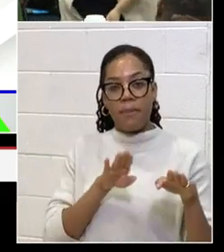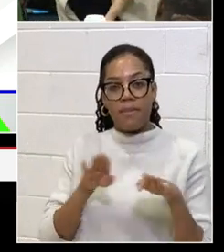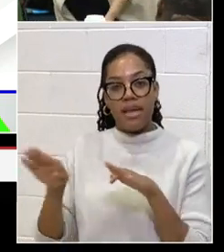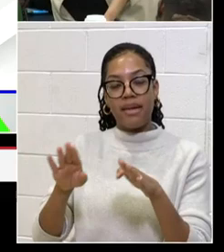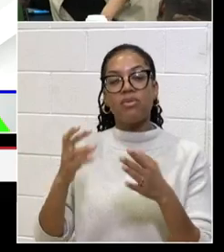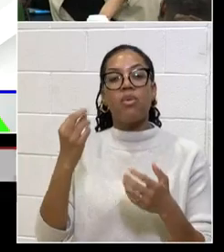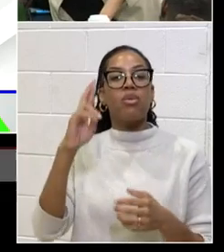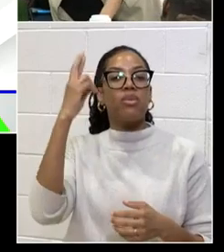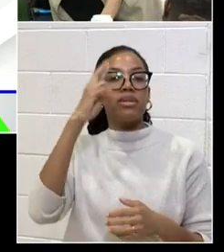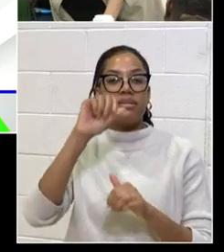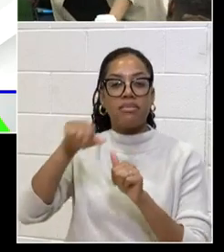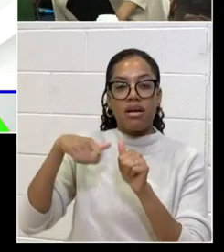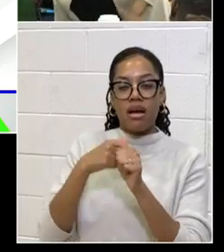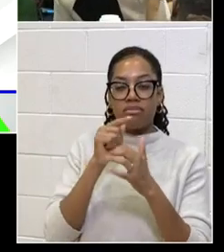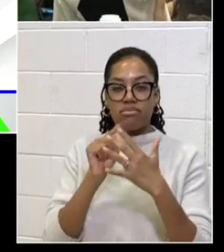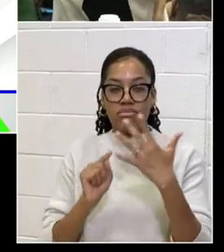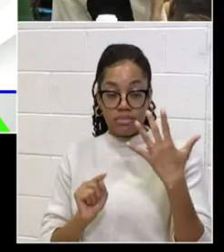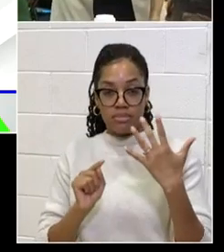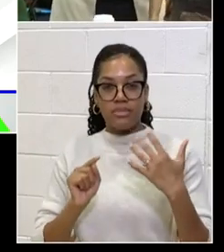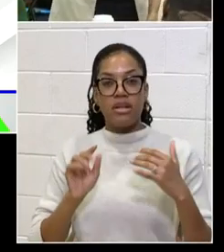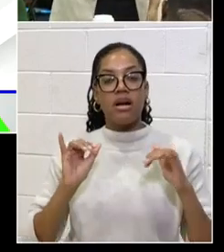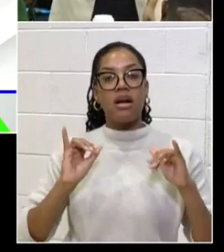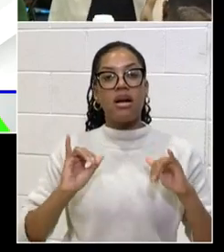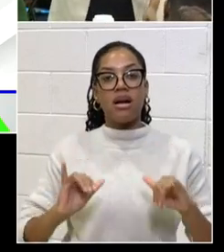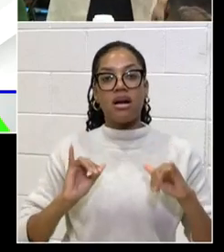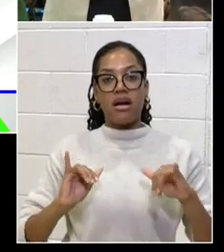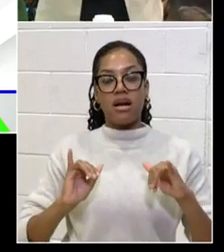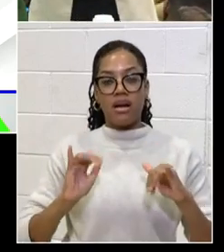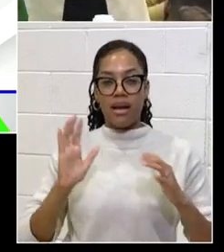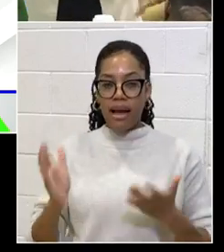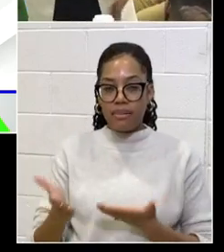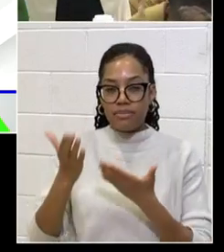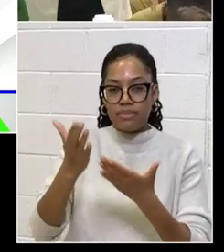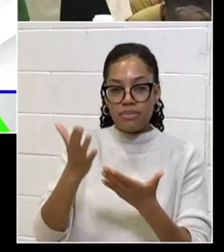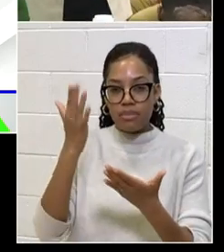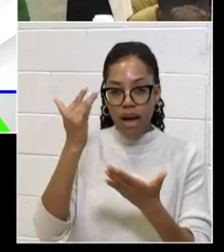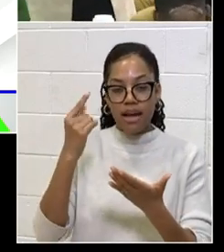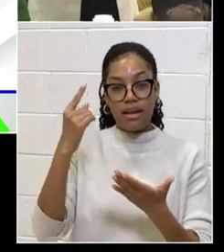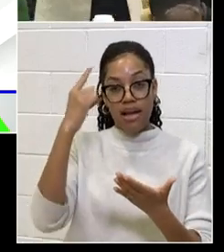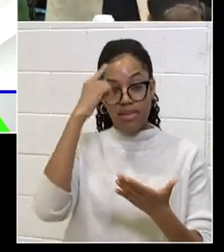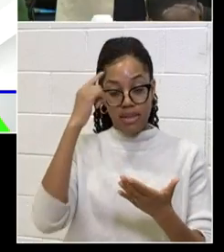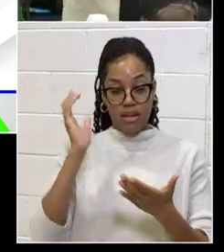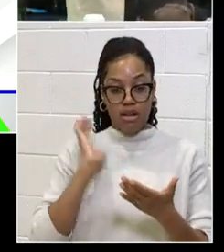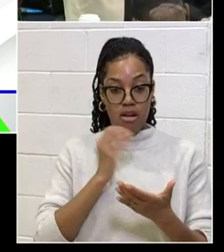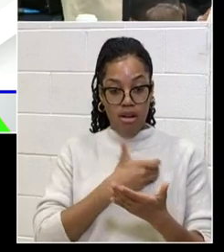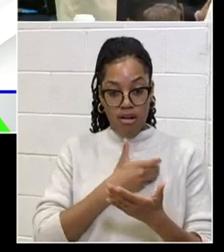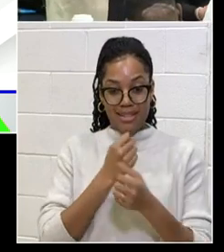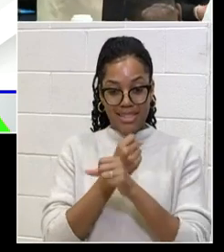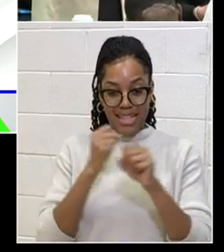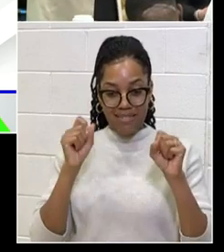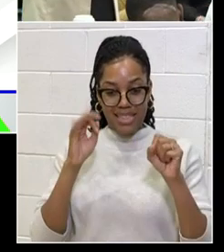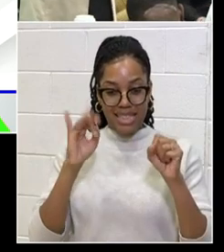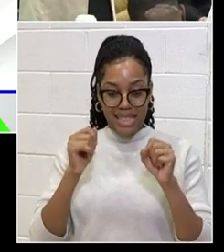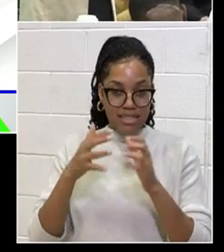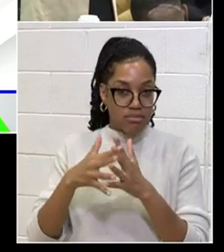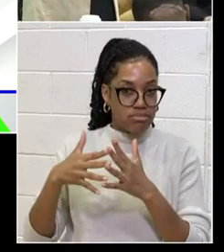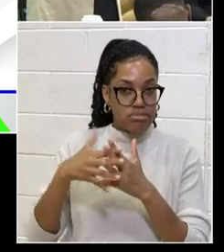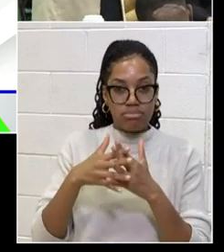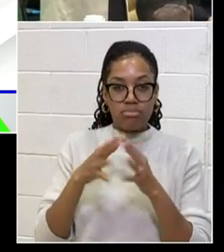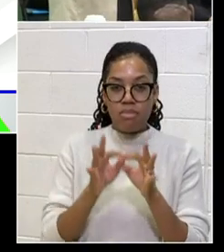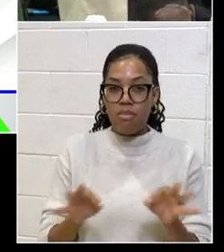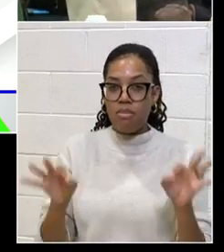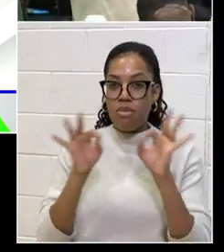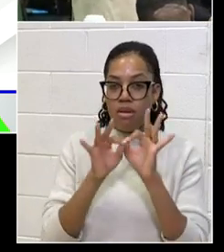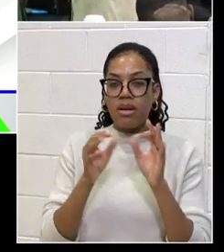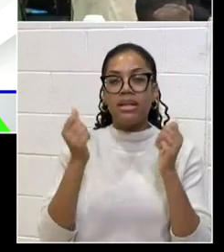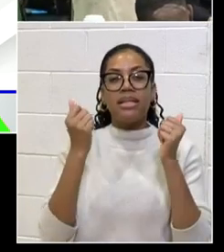And so the reason I bring that up is because I believe there's nothing more foundational than our safety, right? There's so many different things that people